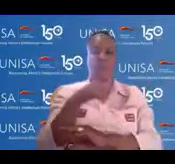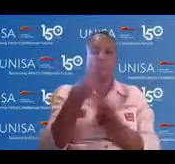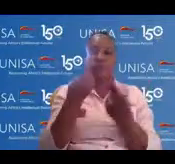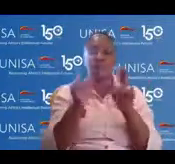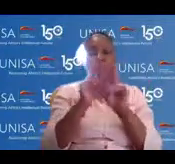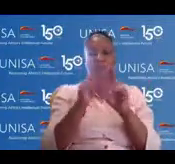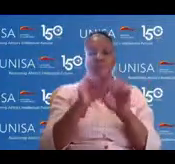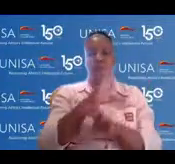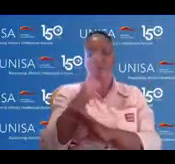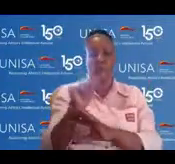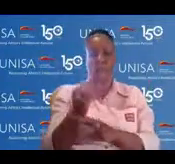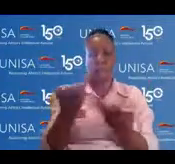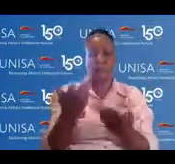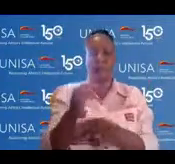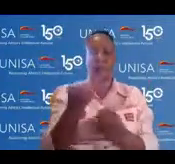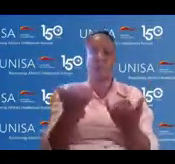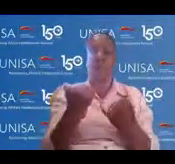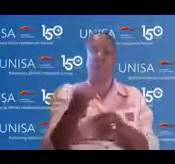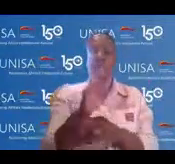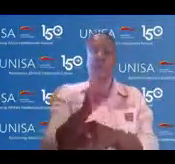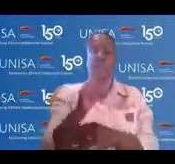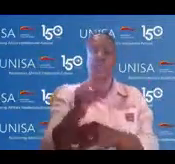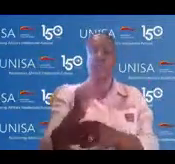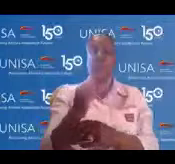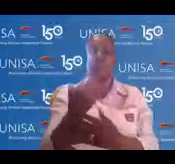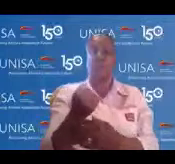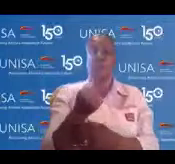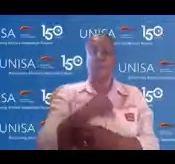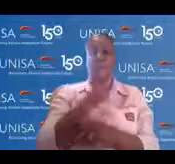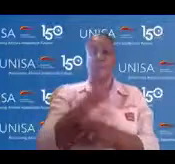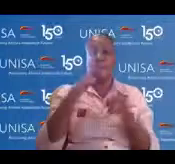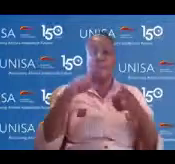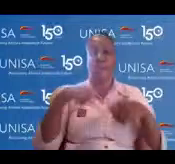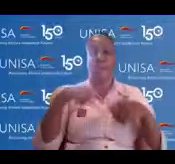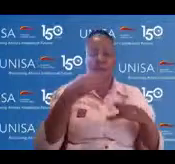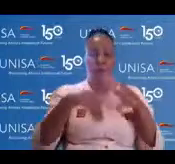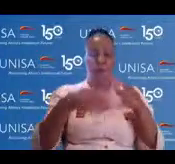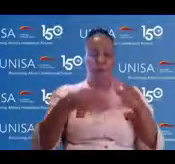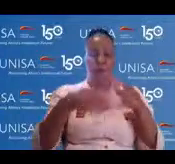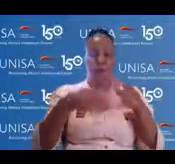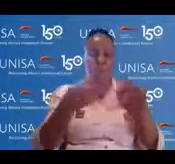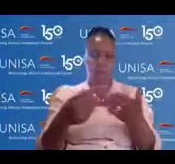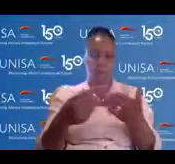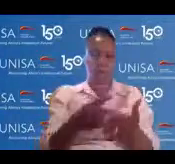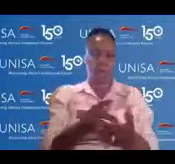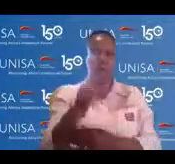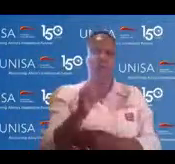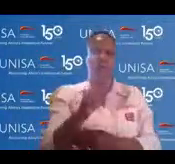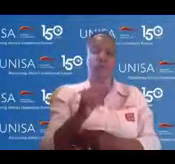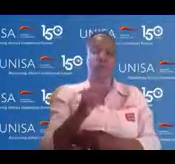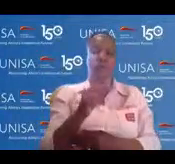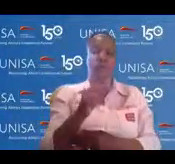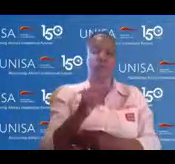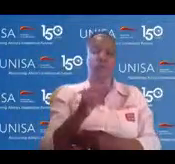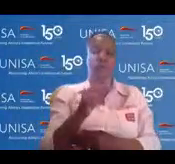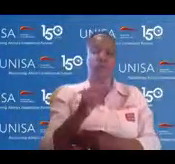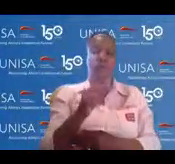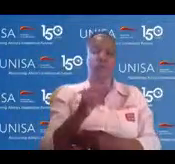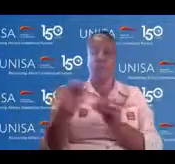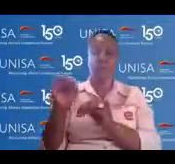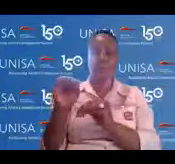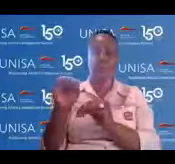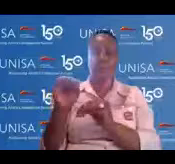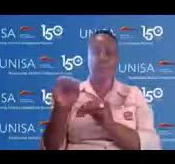By now, you all have MyLife email account. And we also have an escalation path, which we normally use for